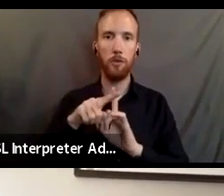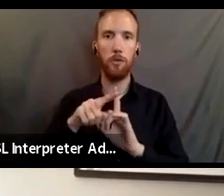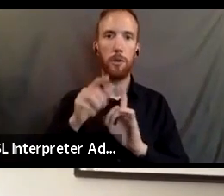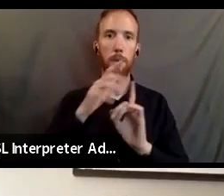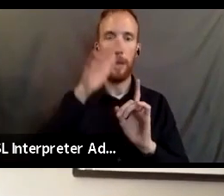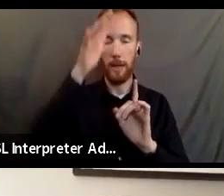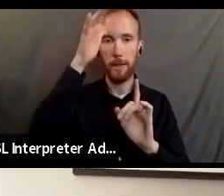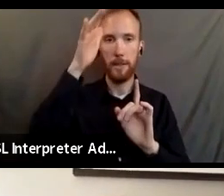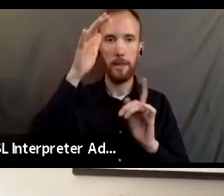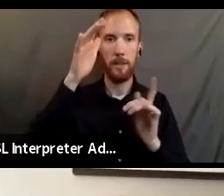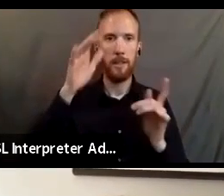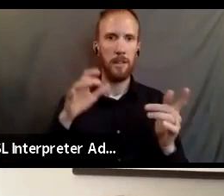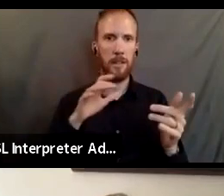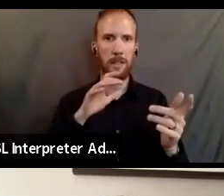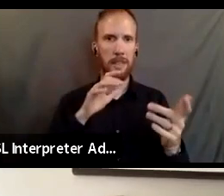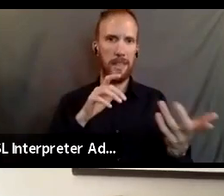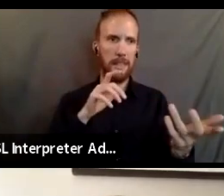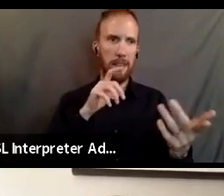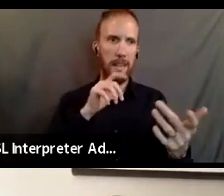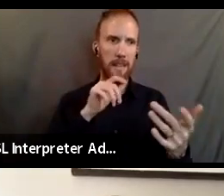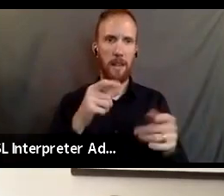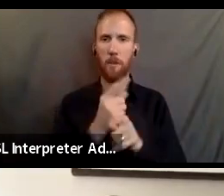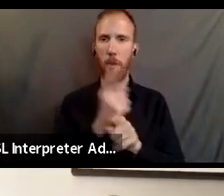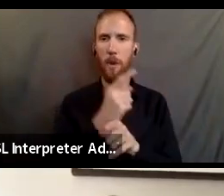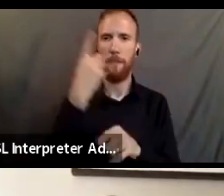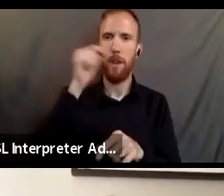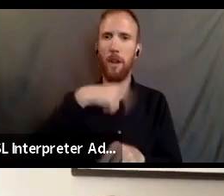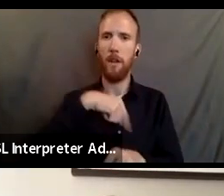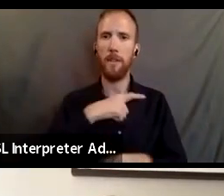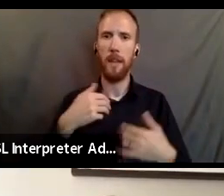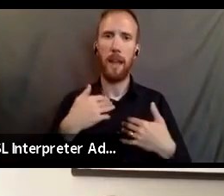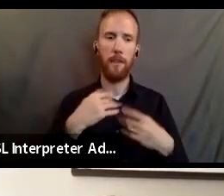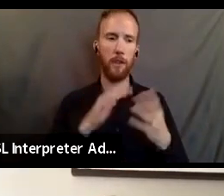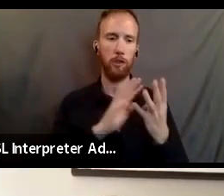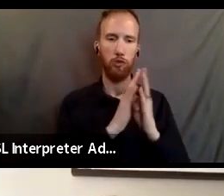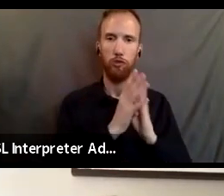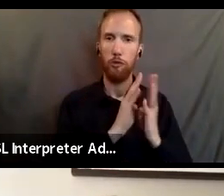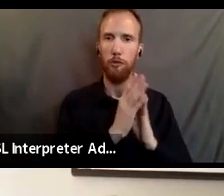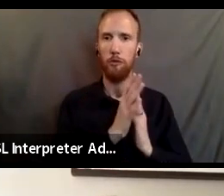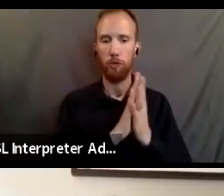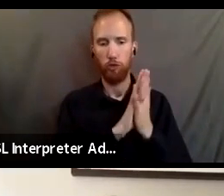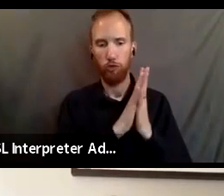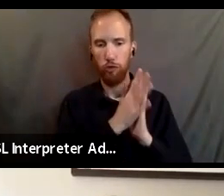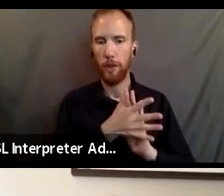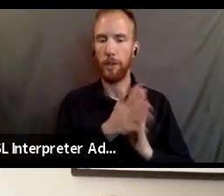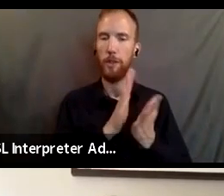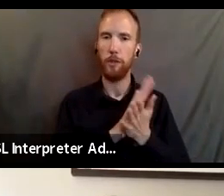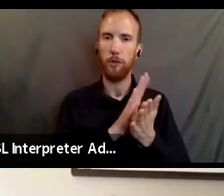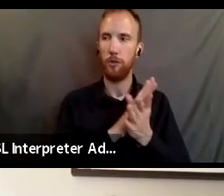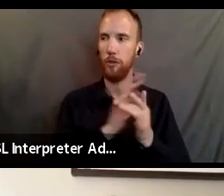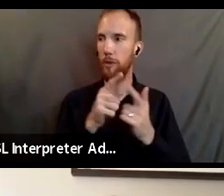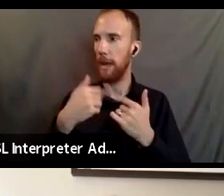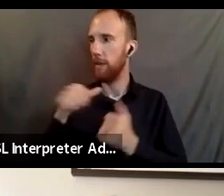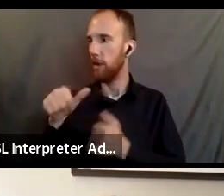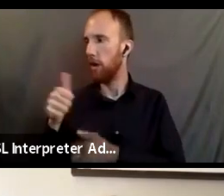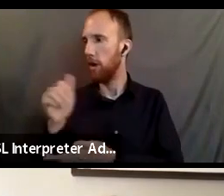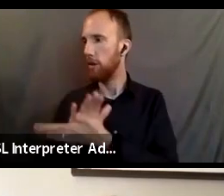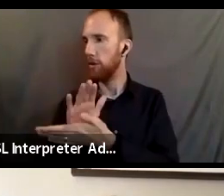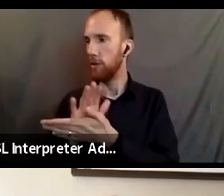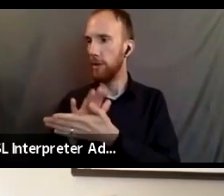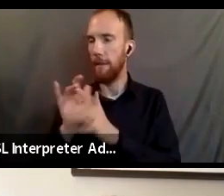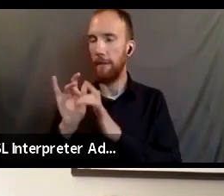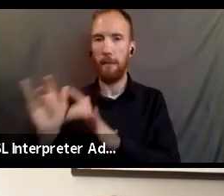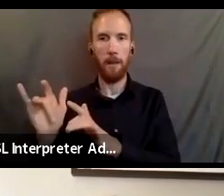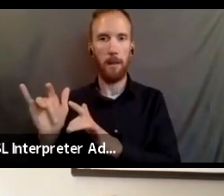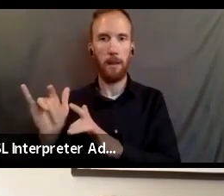there's no reason and it's not acceptable for us to have overcrowding schools but we have empty seats here and not because we don't have families